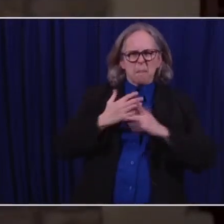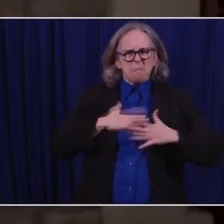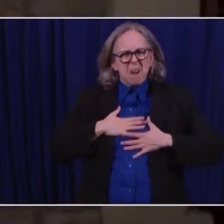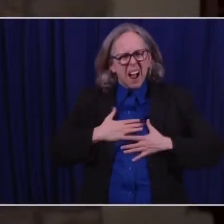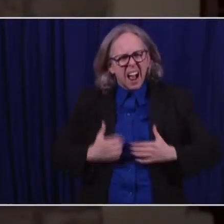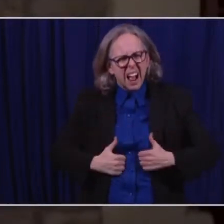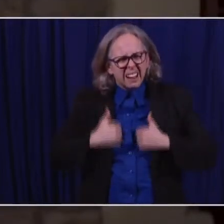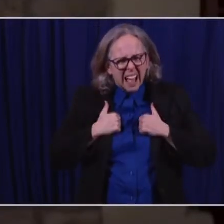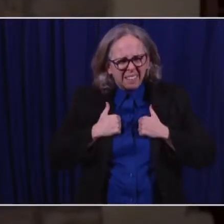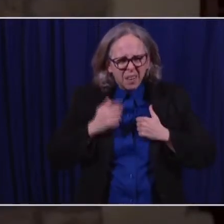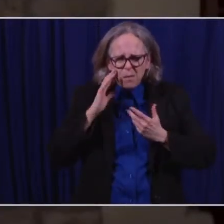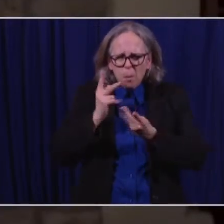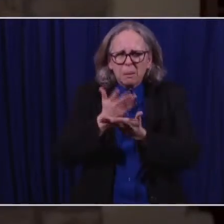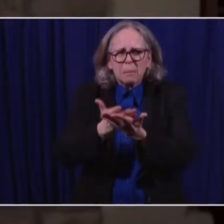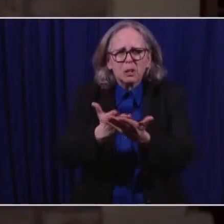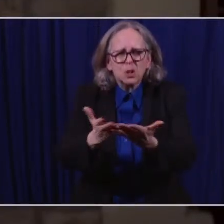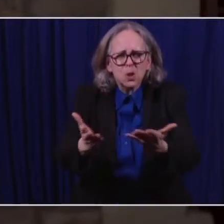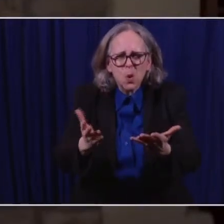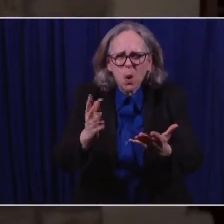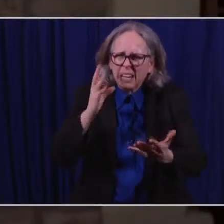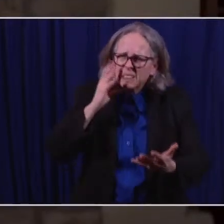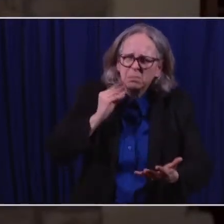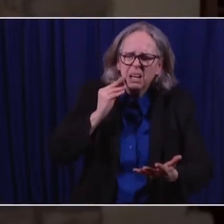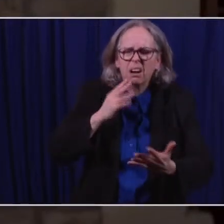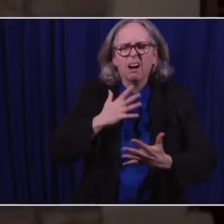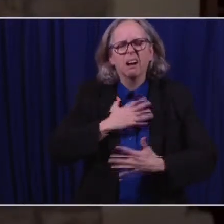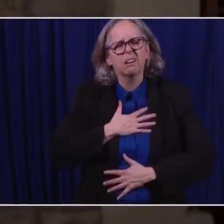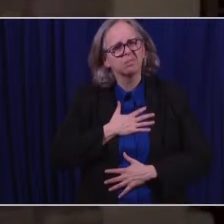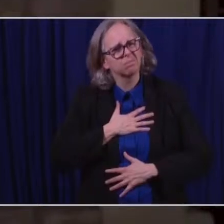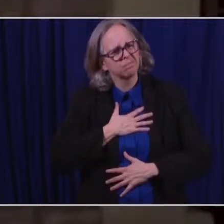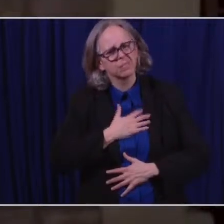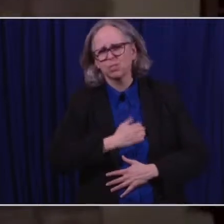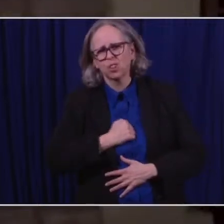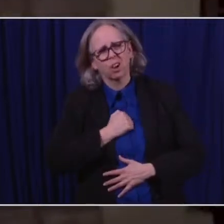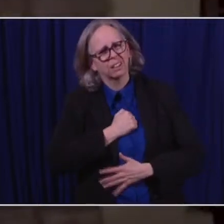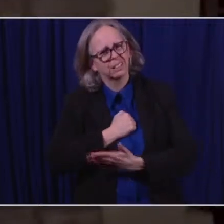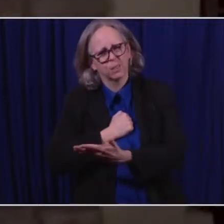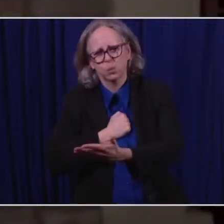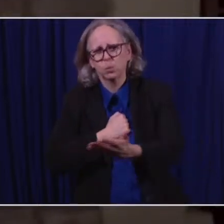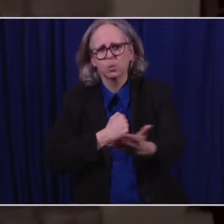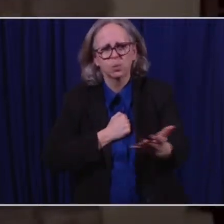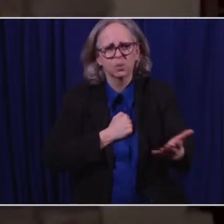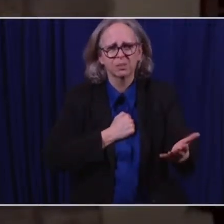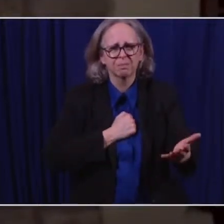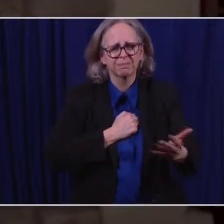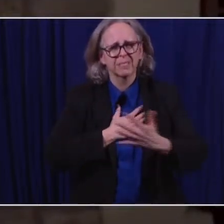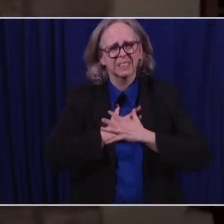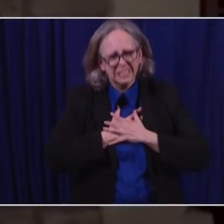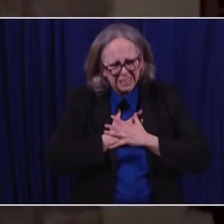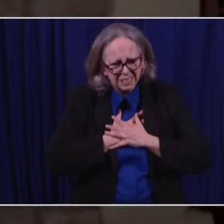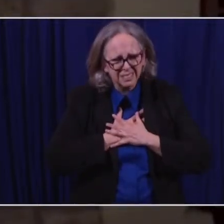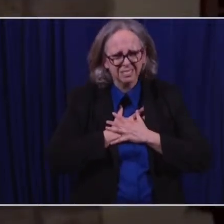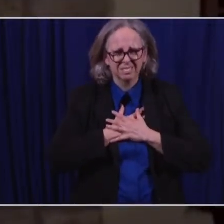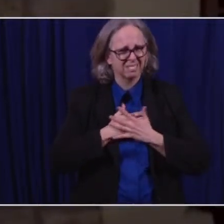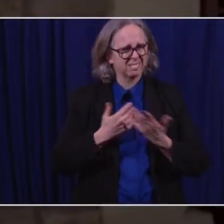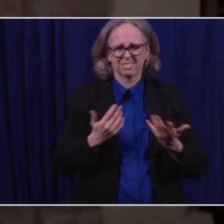to them. It has not been what I wanted to see at all. It's not been what the directors wanted to